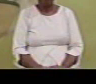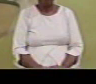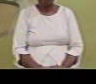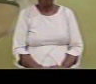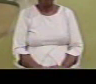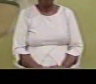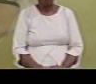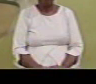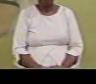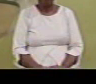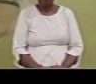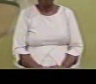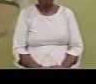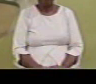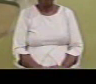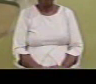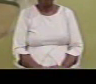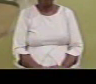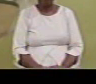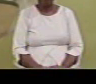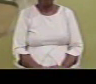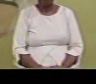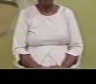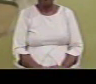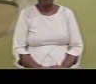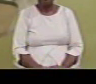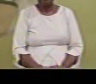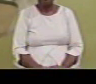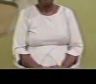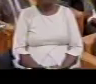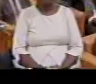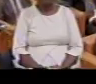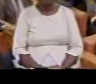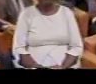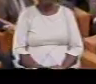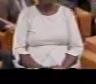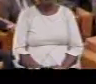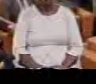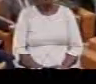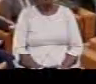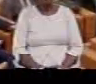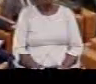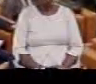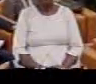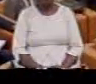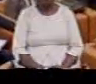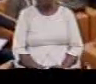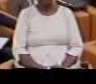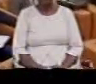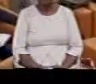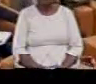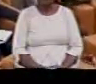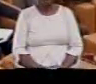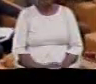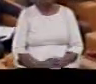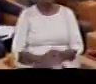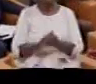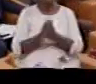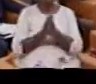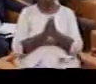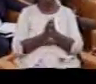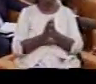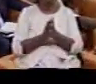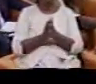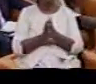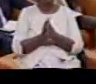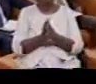shall therefore sanctify yourself, and ye shall be holy, for I am holy. Neither shall ye